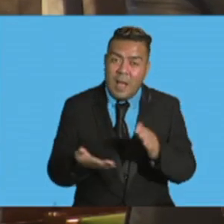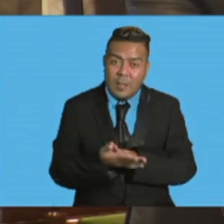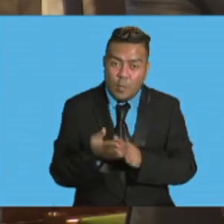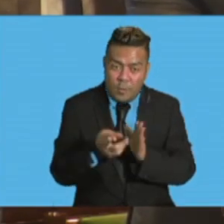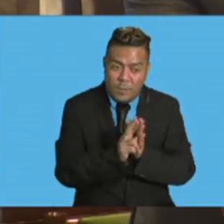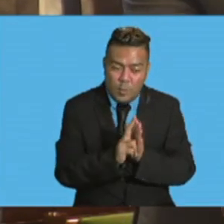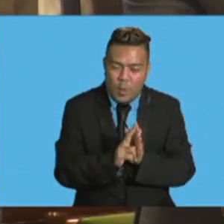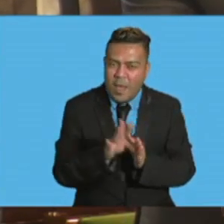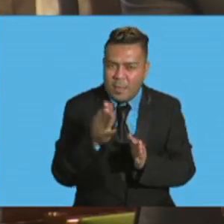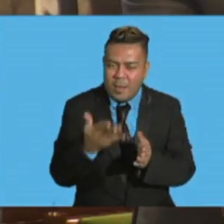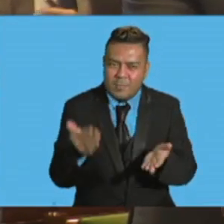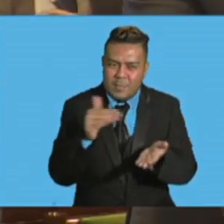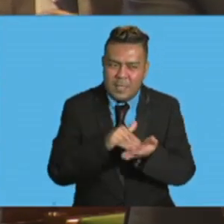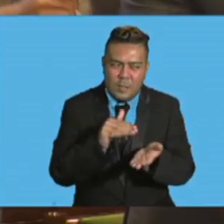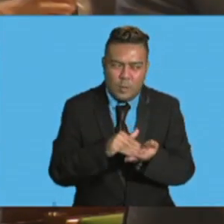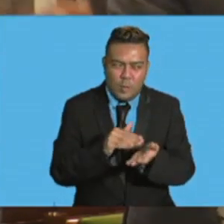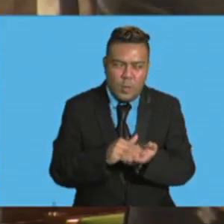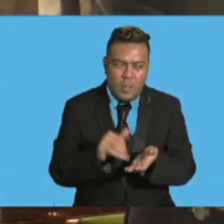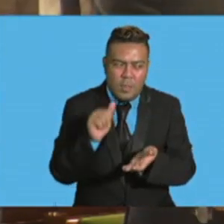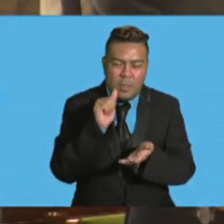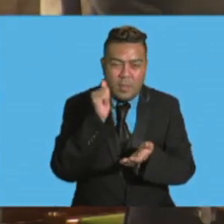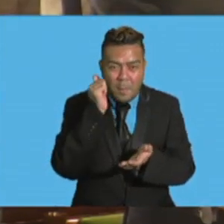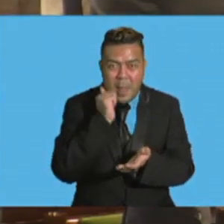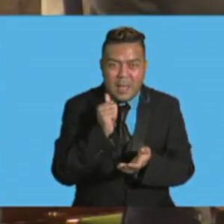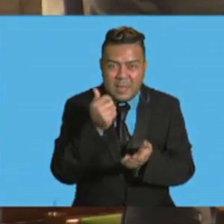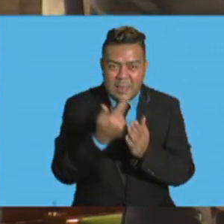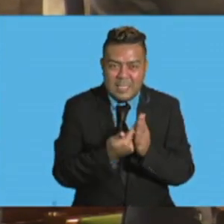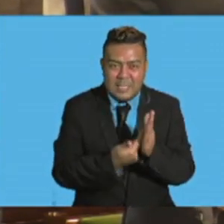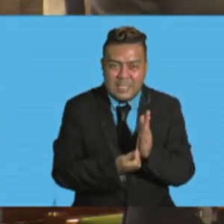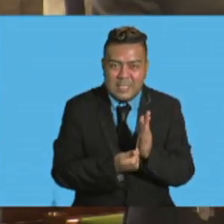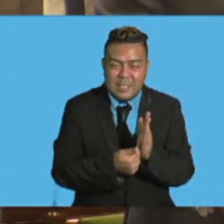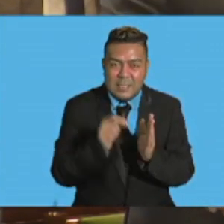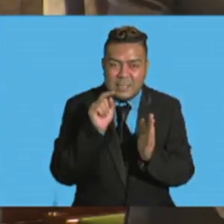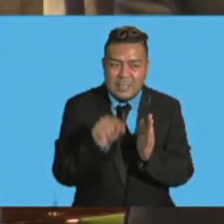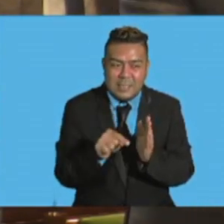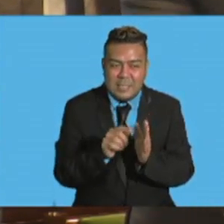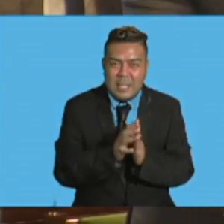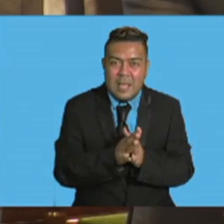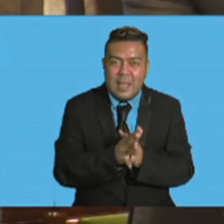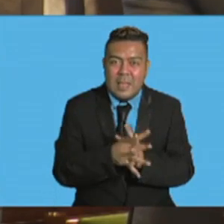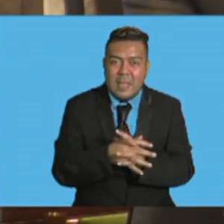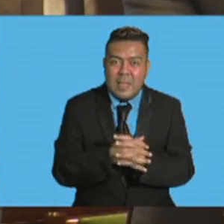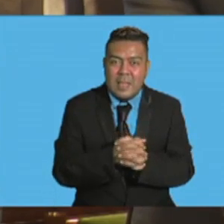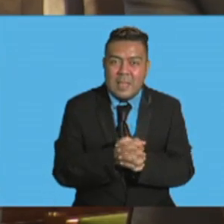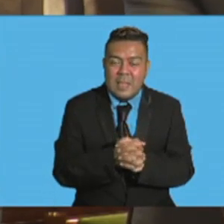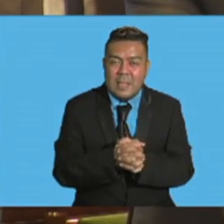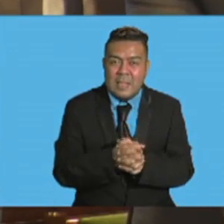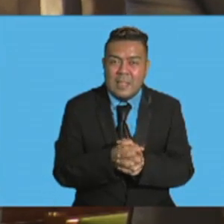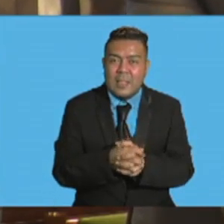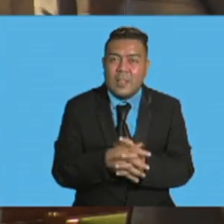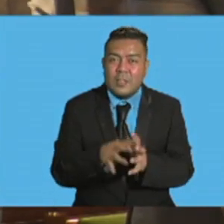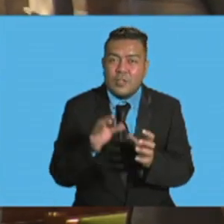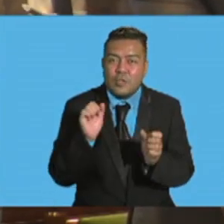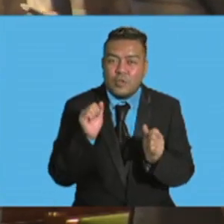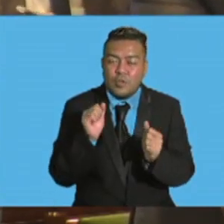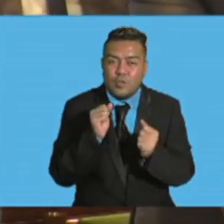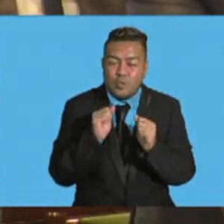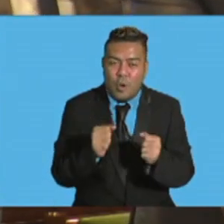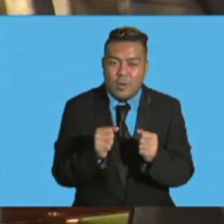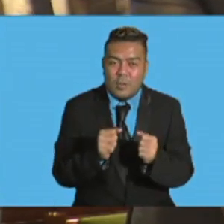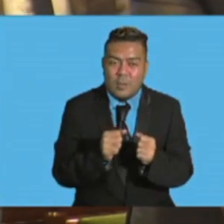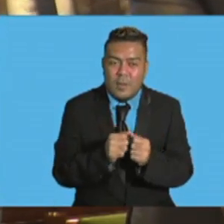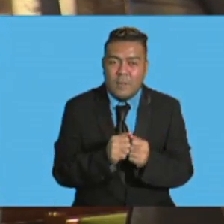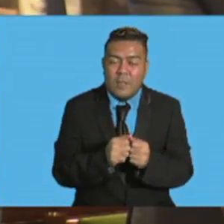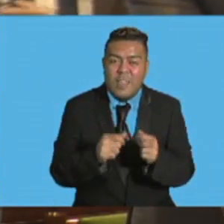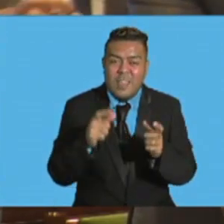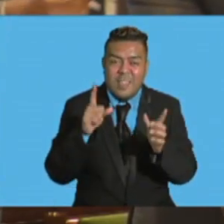and expected to be added to the blacklist. This is quite unfortunate, Mr. Speaker, sir, and the Finance Minister showed a strong dissent over the EU's